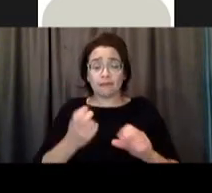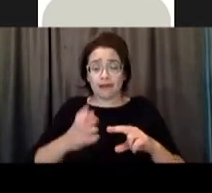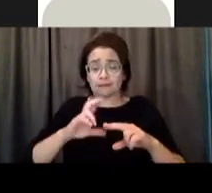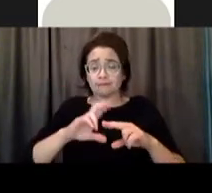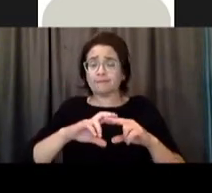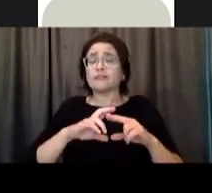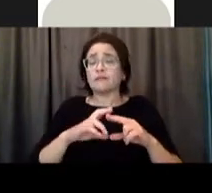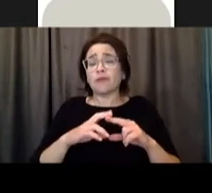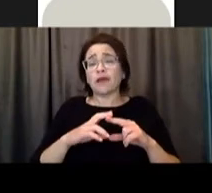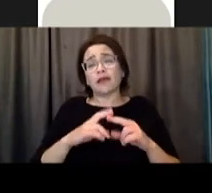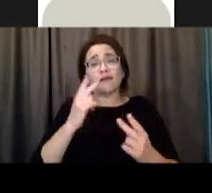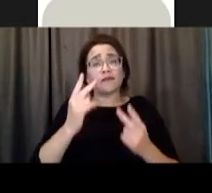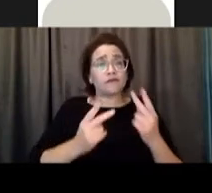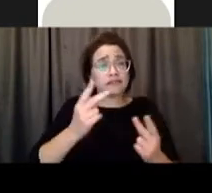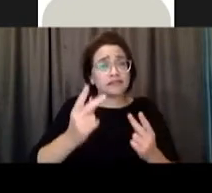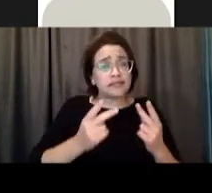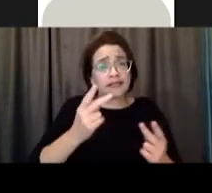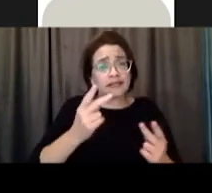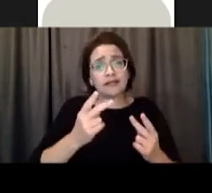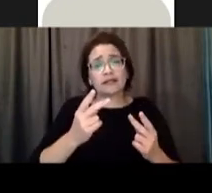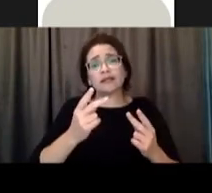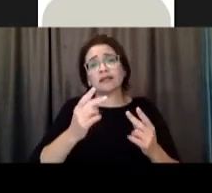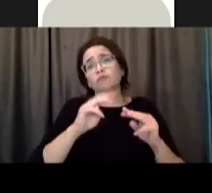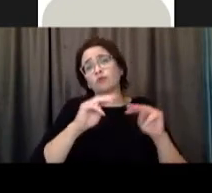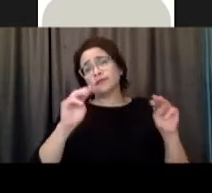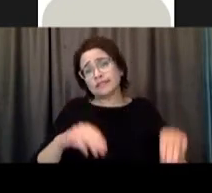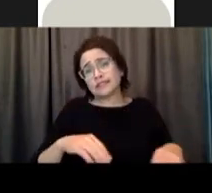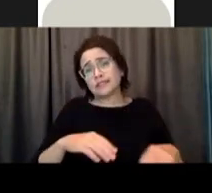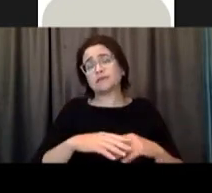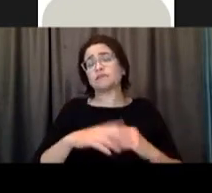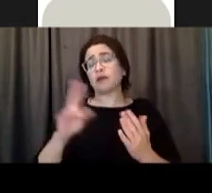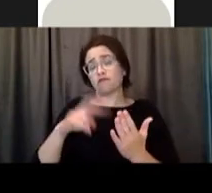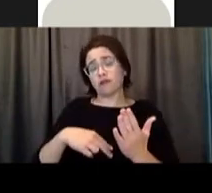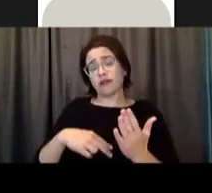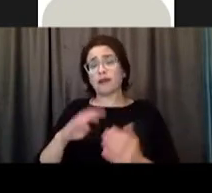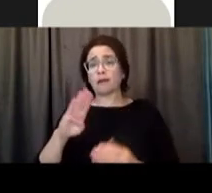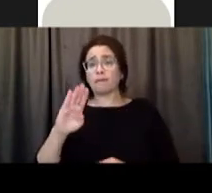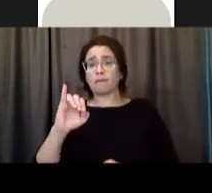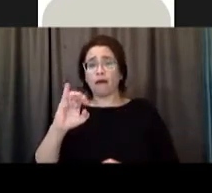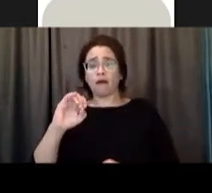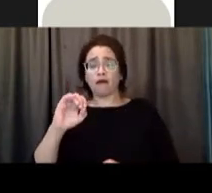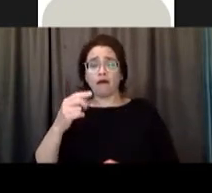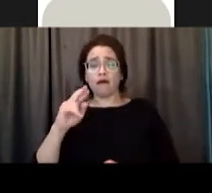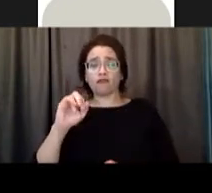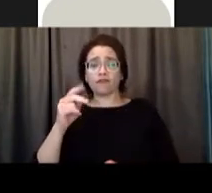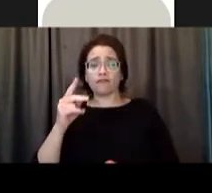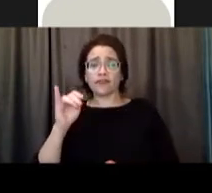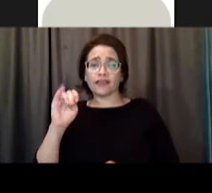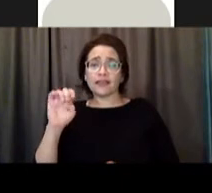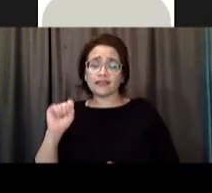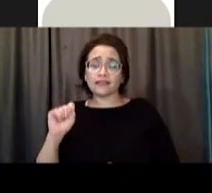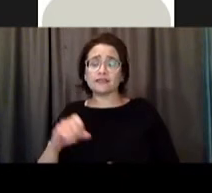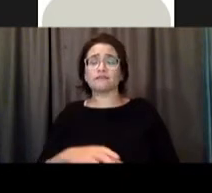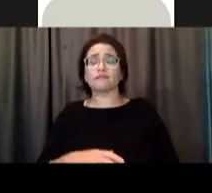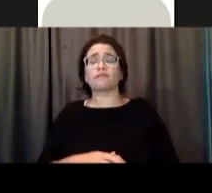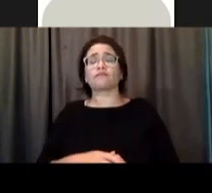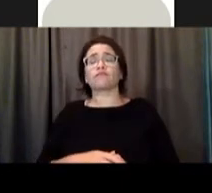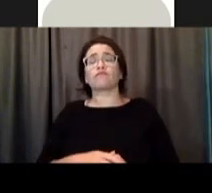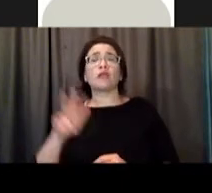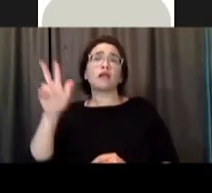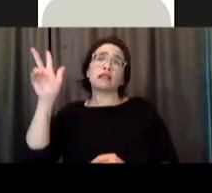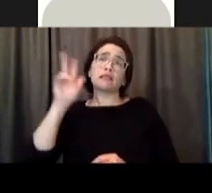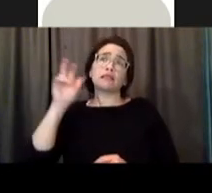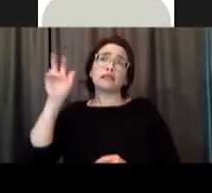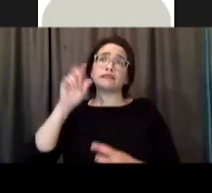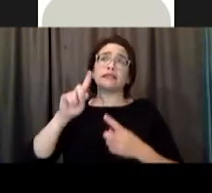by reading biographies and first-hand accounts, listening to your elders and reading their oral histories,